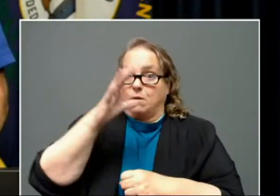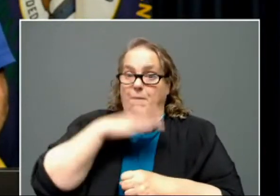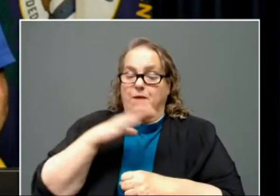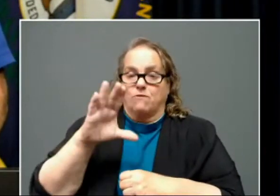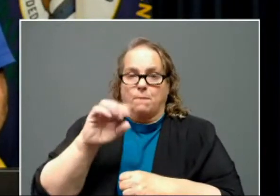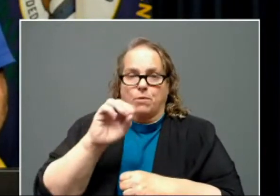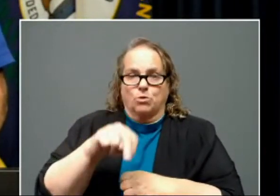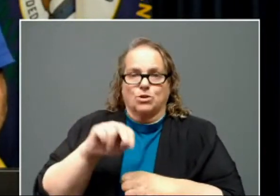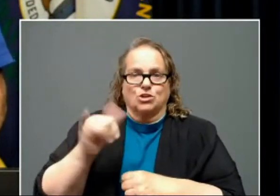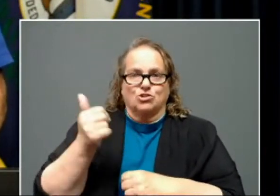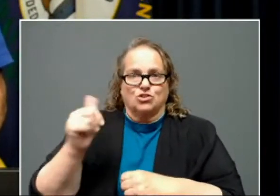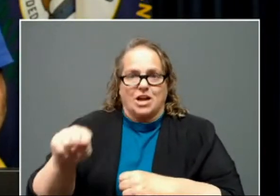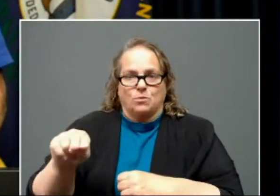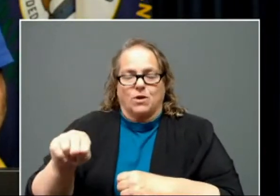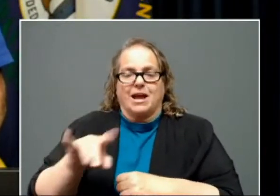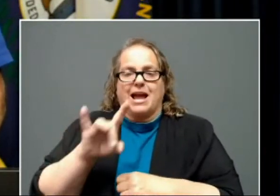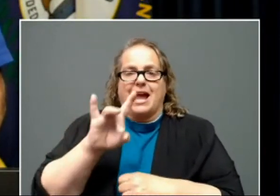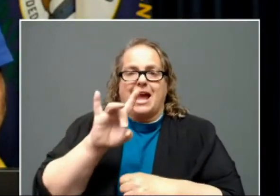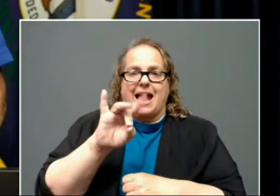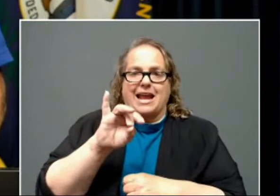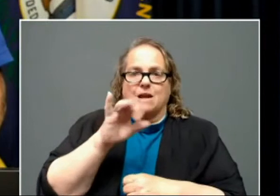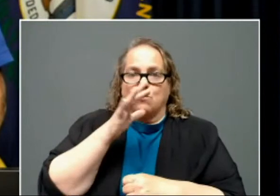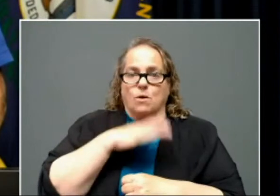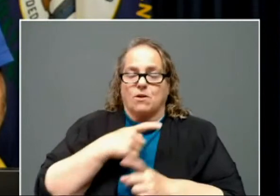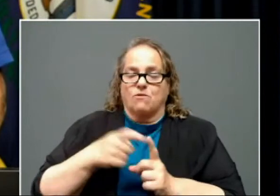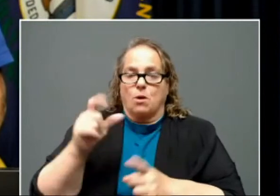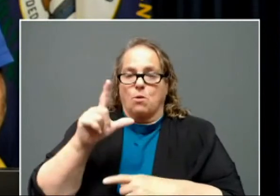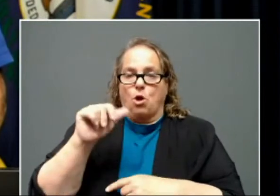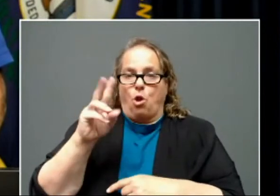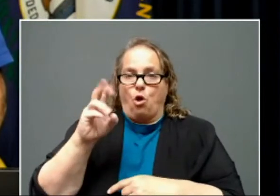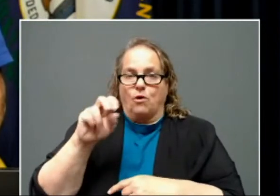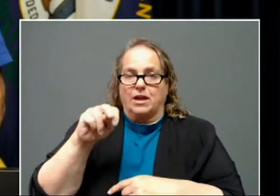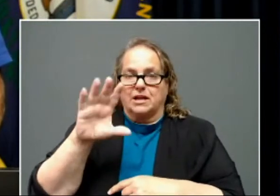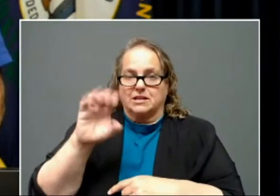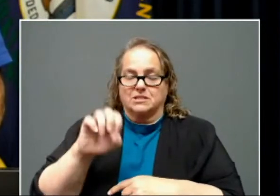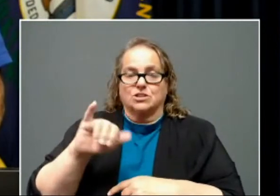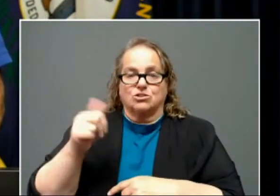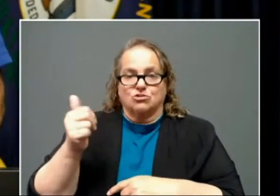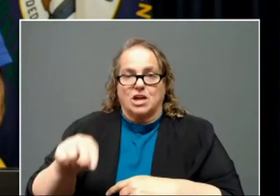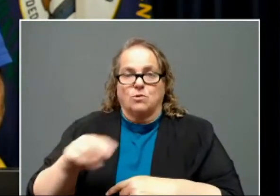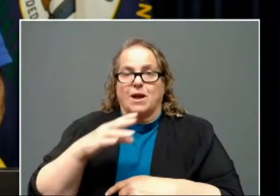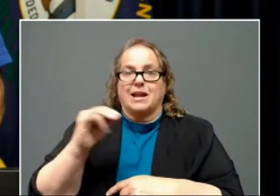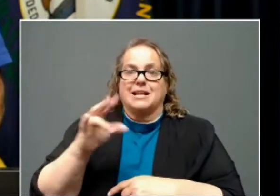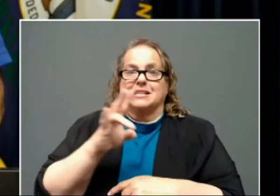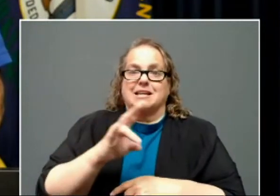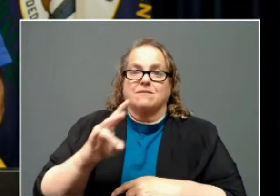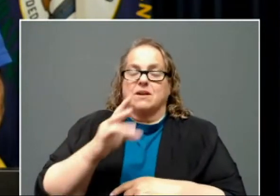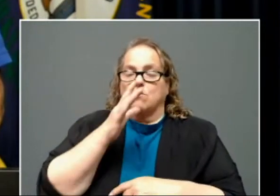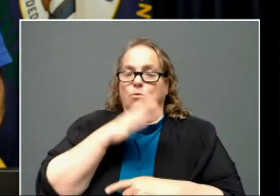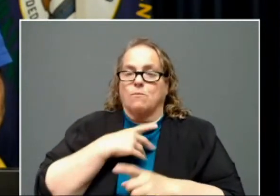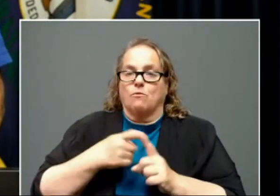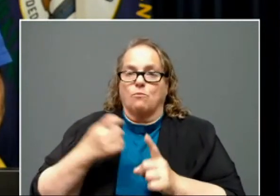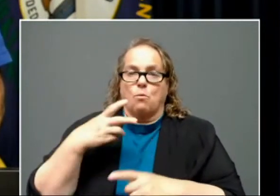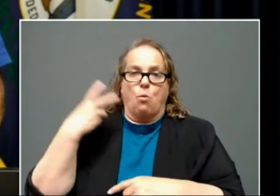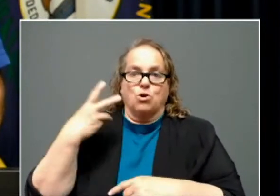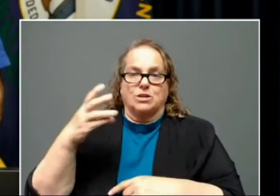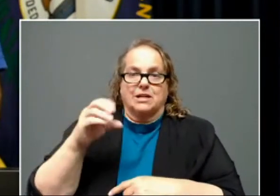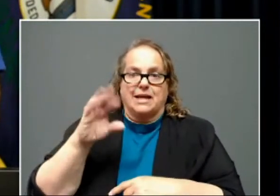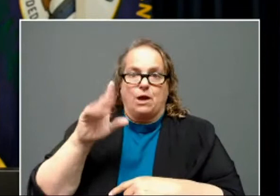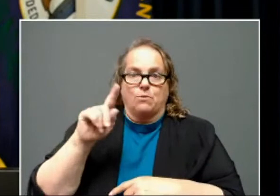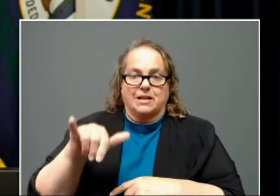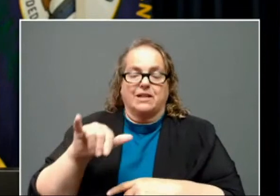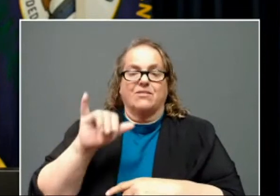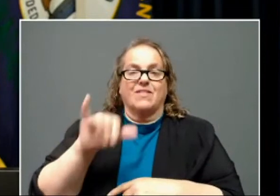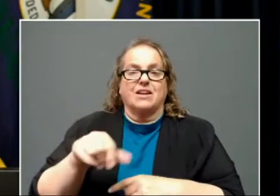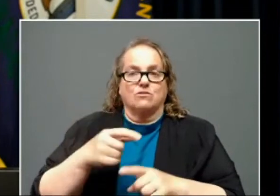An 80-year-old woman from Lawrence. That is a January. And a 77-year-old woman from Washington County. That is